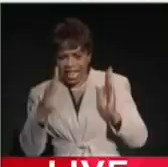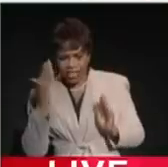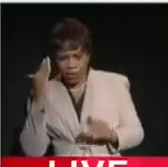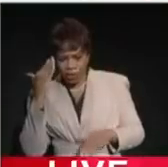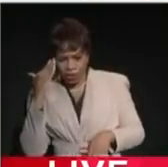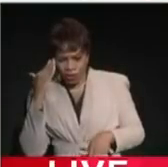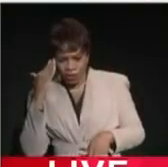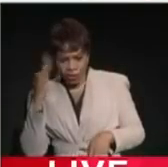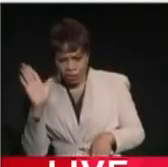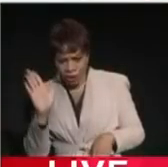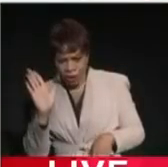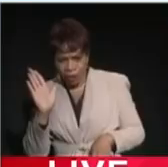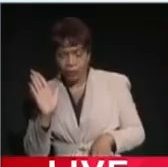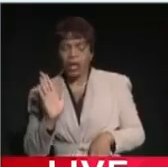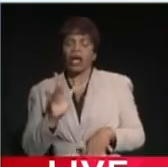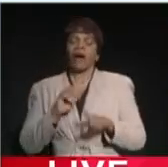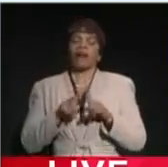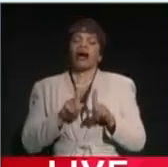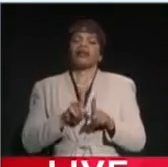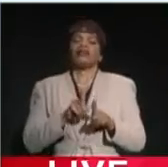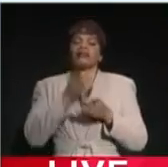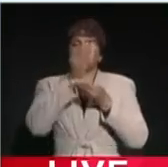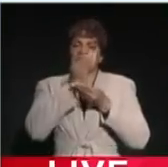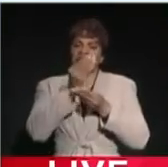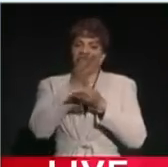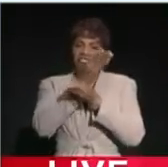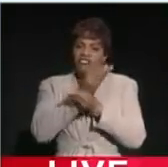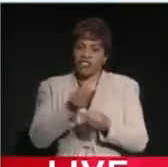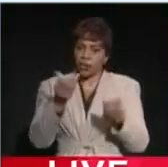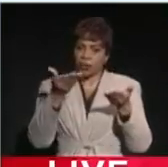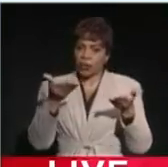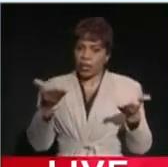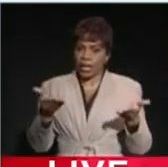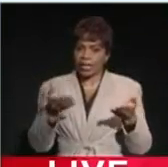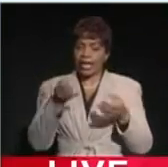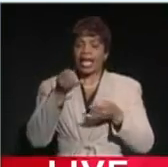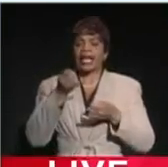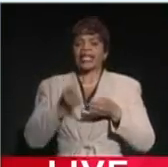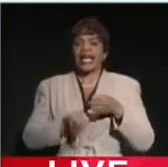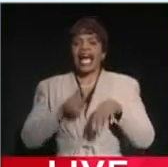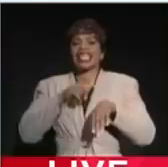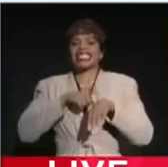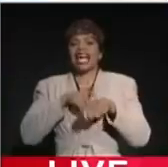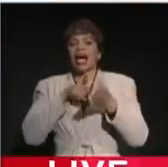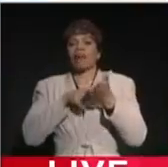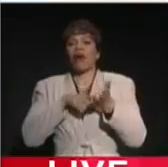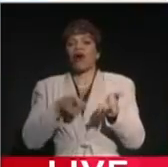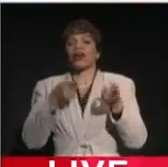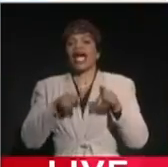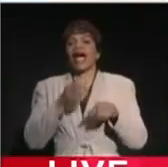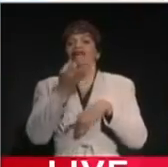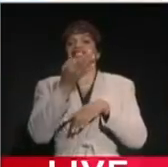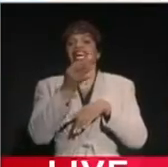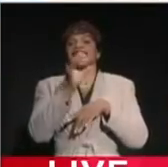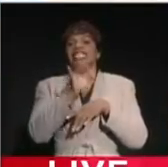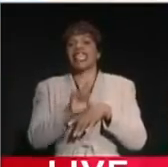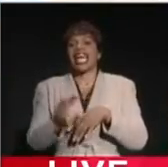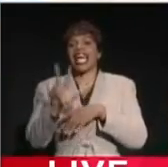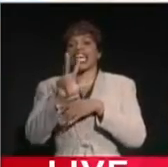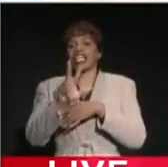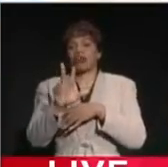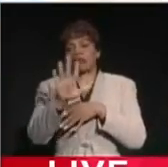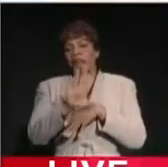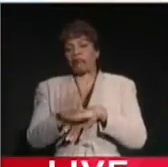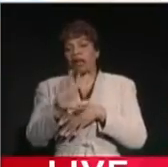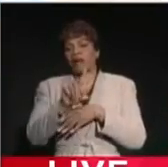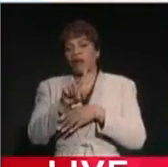that's a fair question. Let me tell you a couple of things. First of all, the last time an audit was done, it was in 1983 with Governor Kane. They saved $100